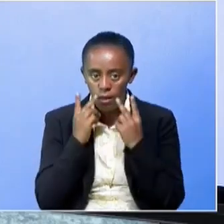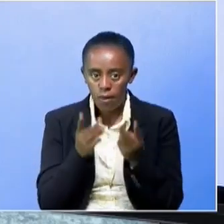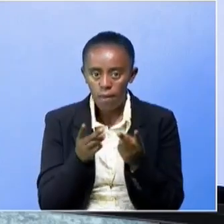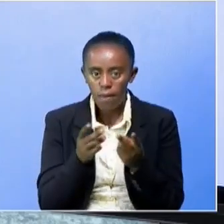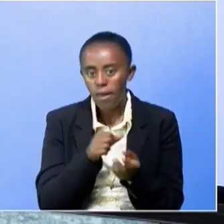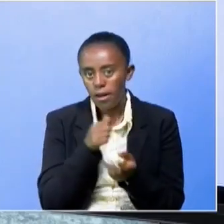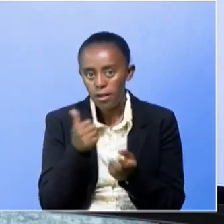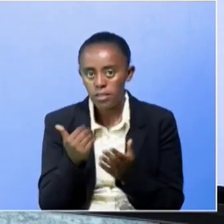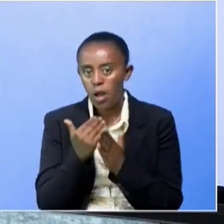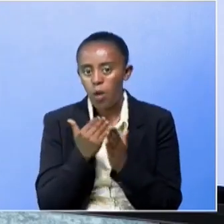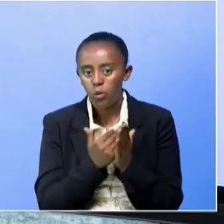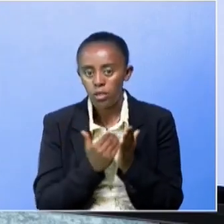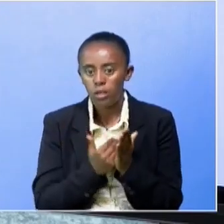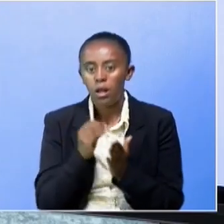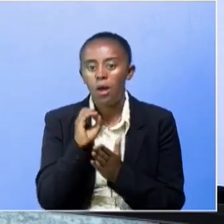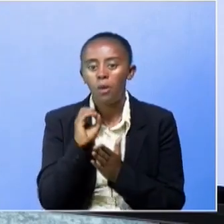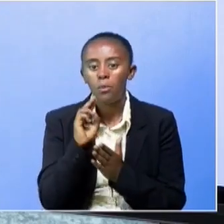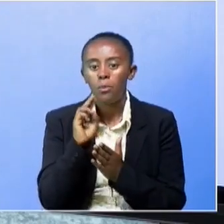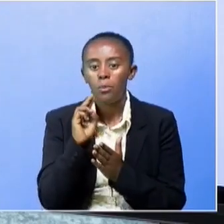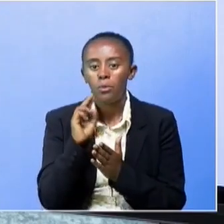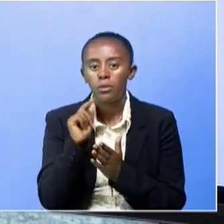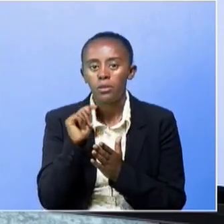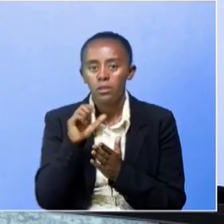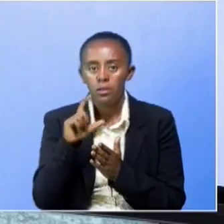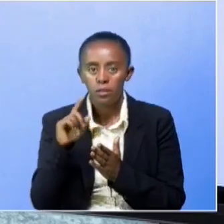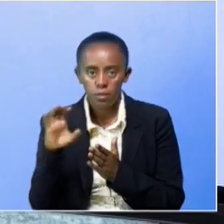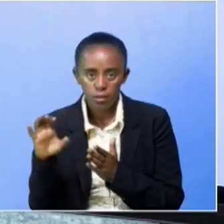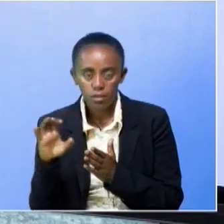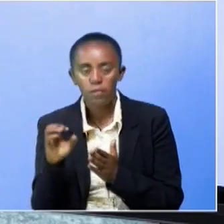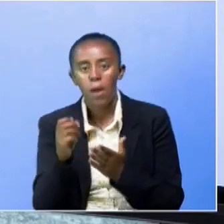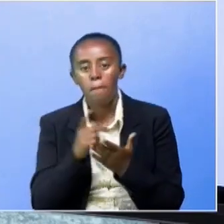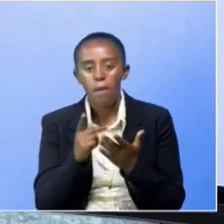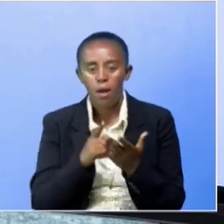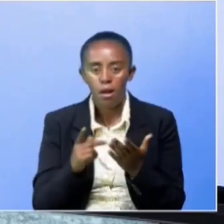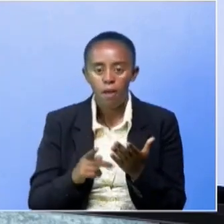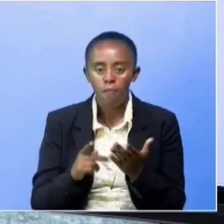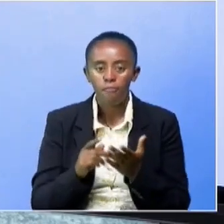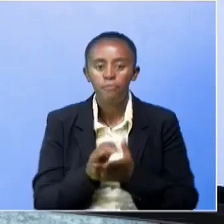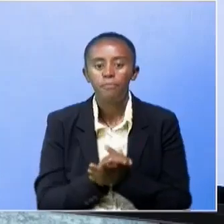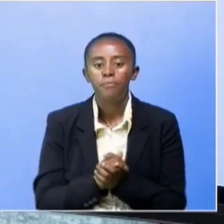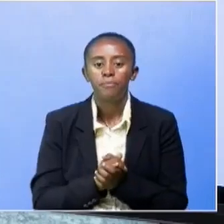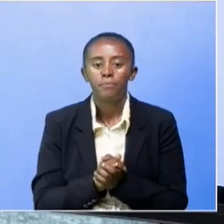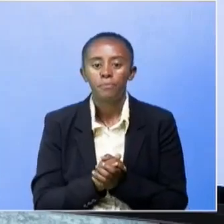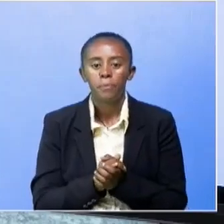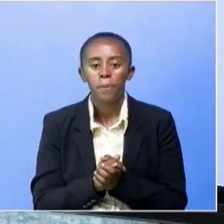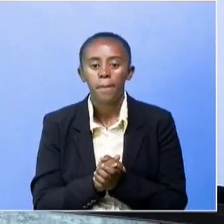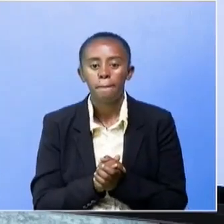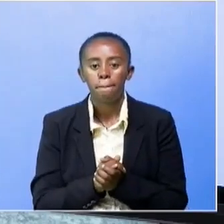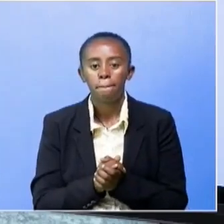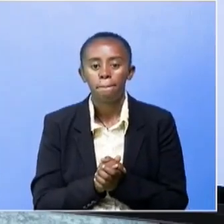another outline, and we will write a paragraph with that outline.